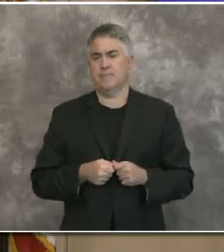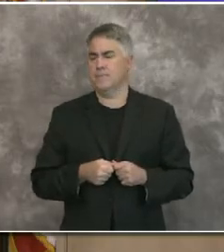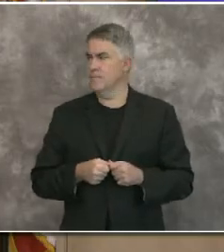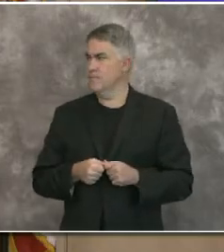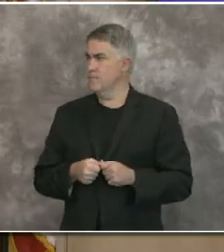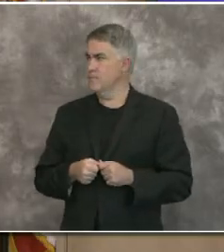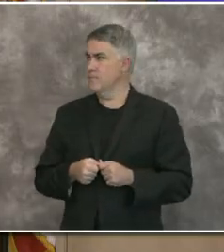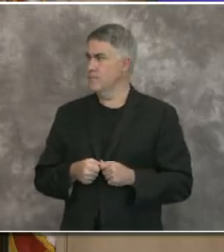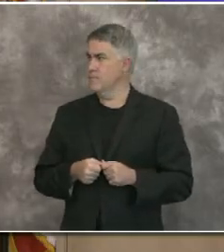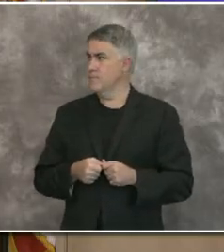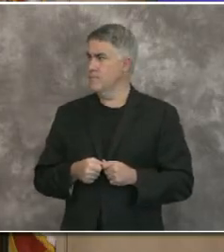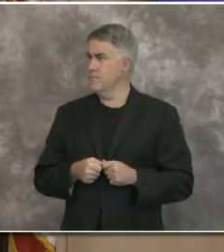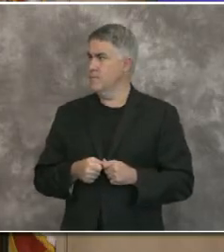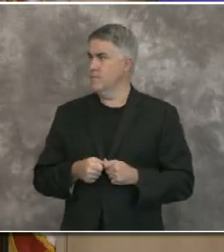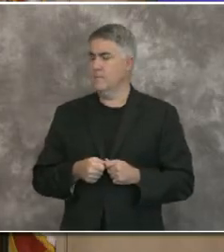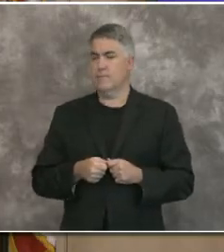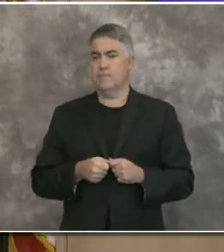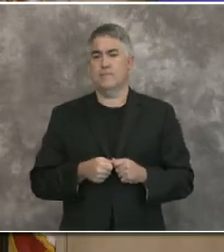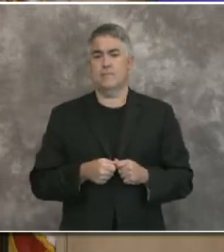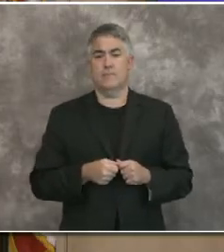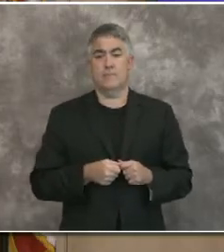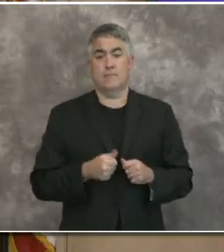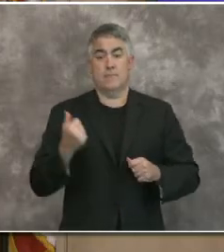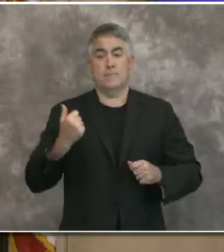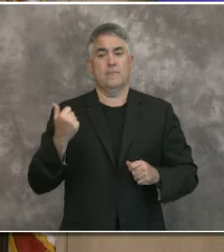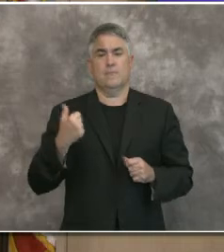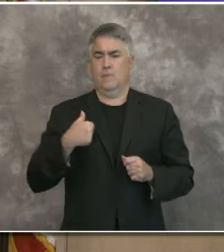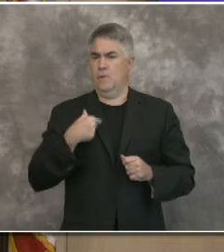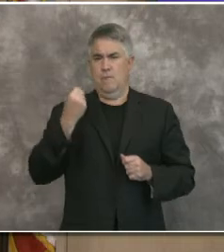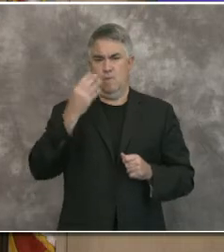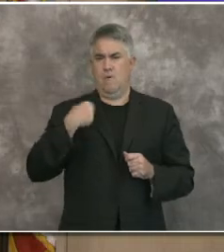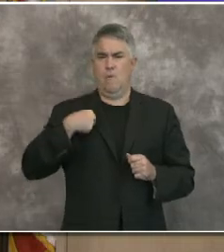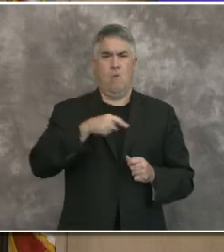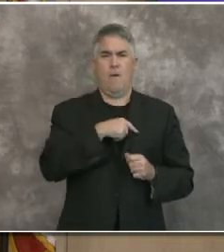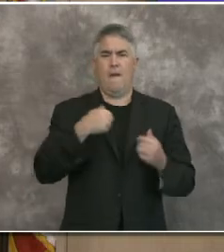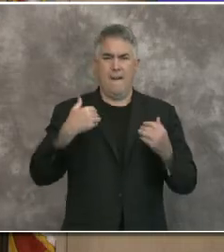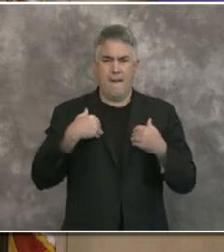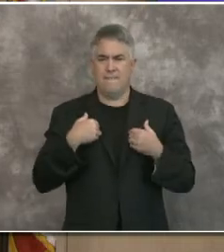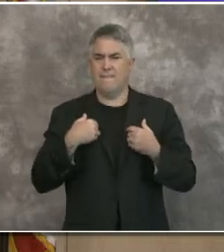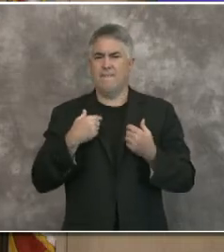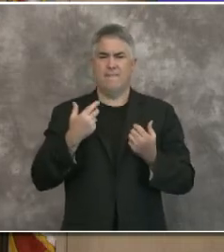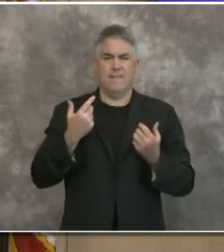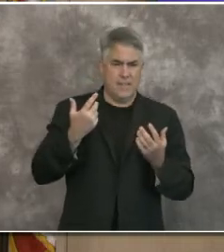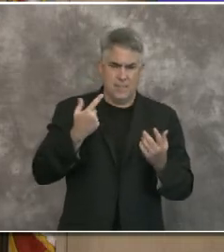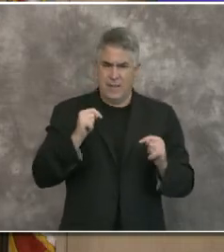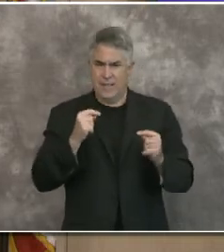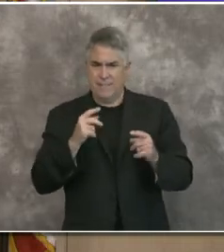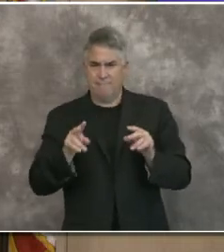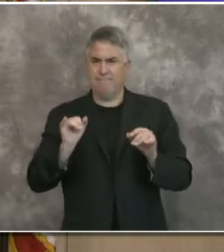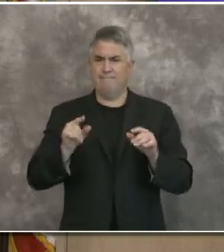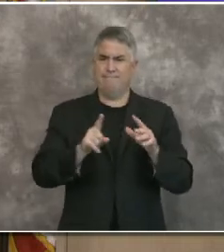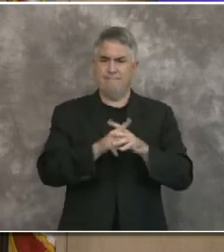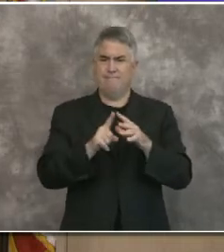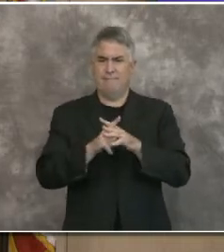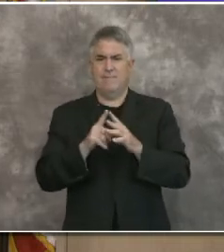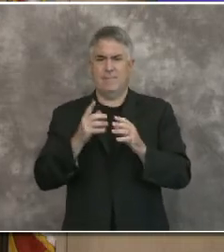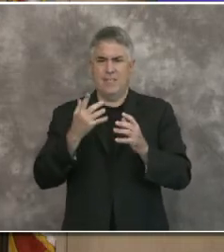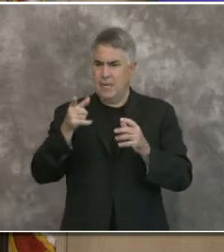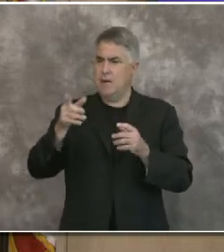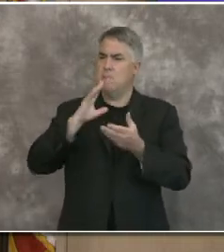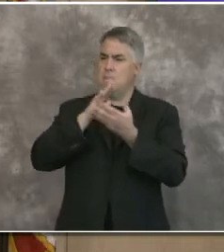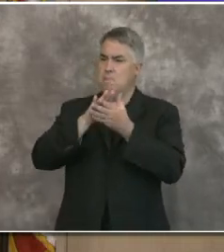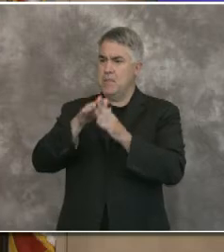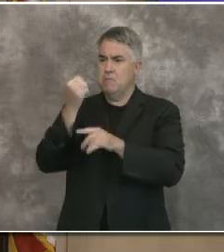I think we all have a vested interest as we look around the demonstrations, the peaceful demonstrations we've seen in our